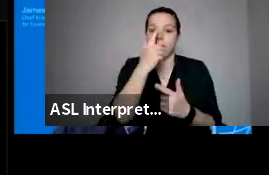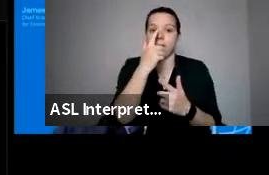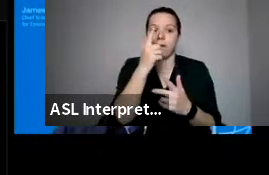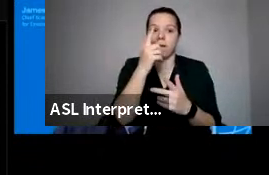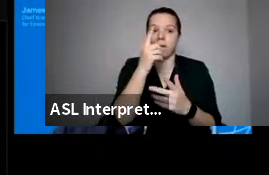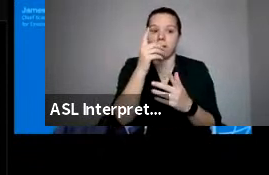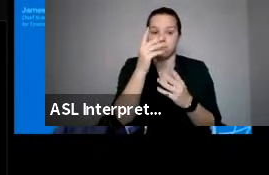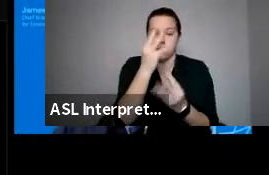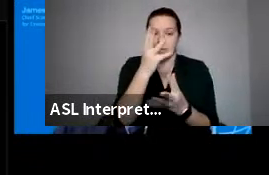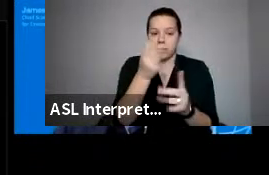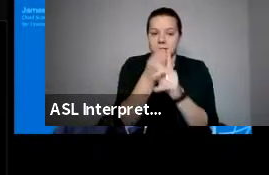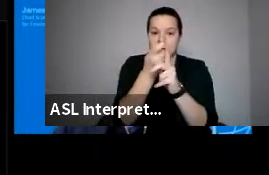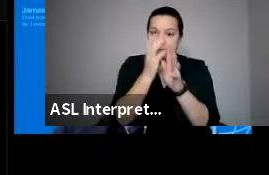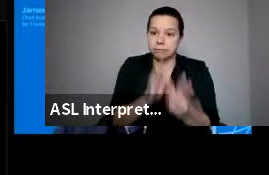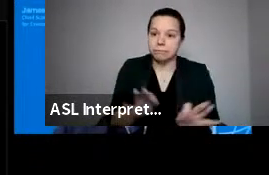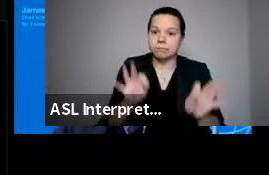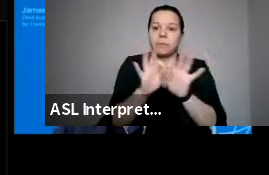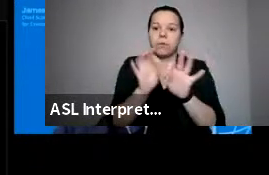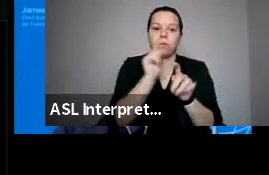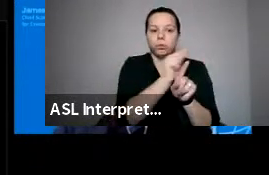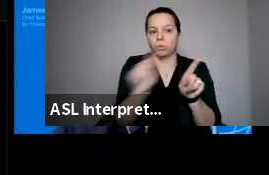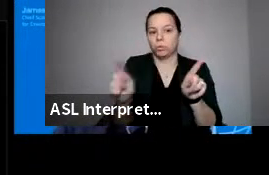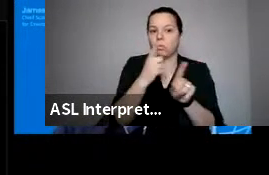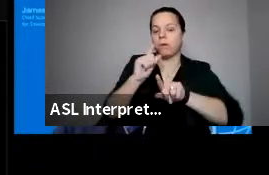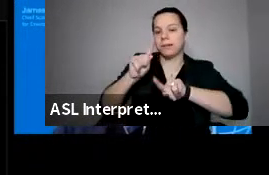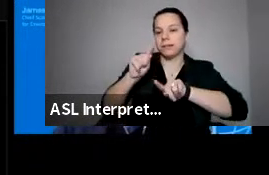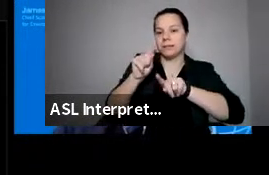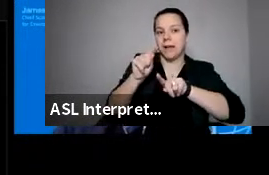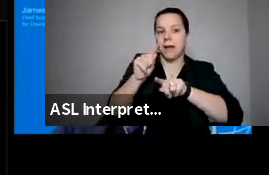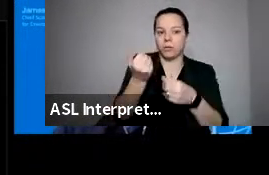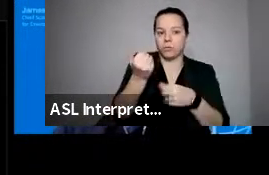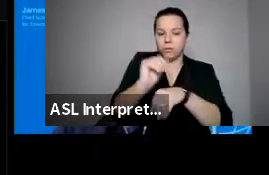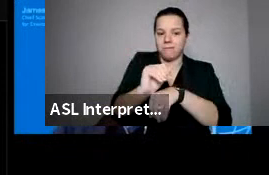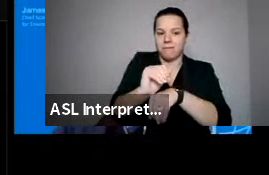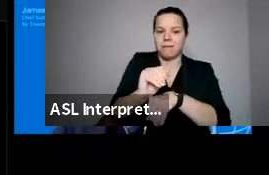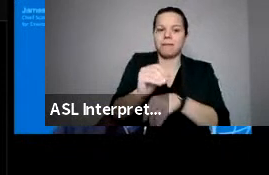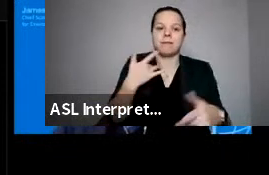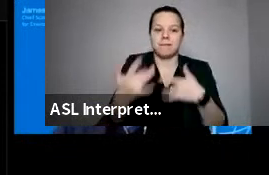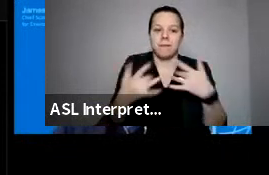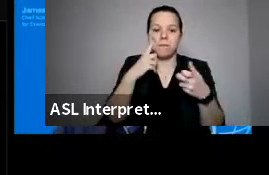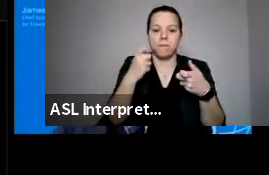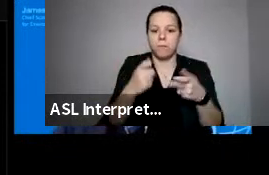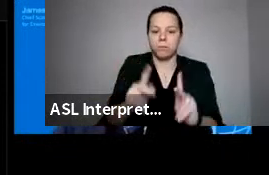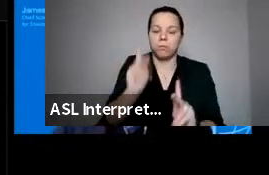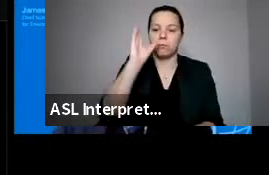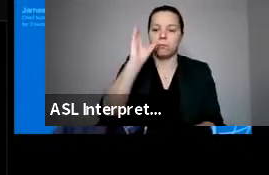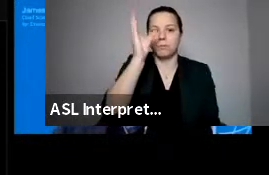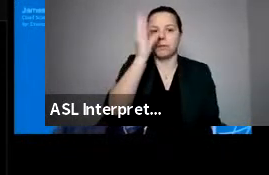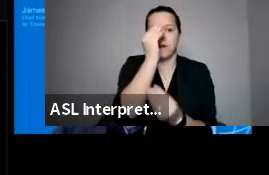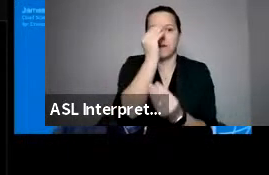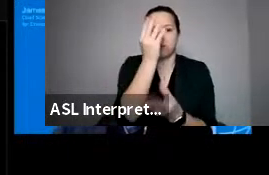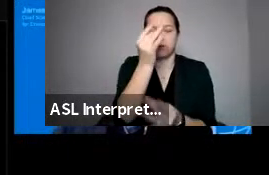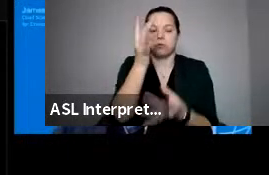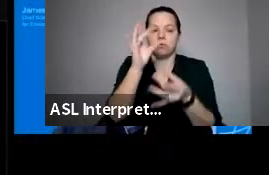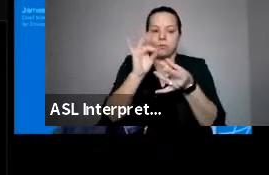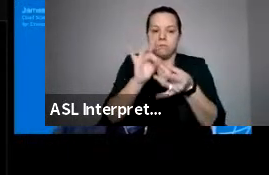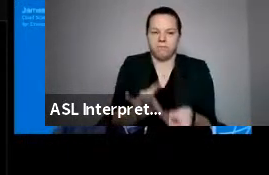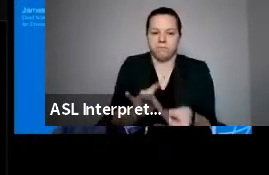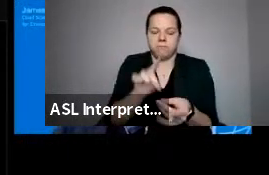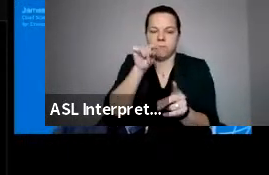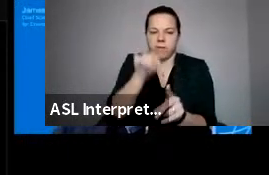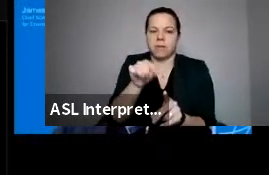to all of you attending virtually with us tonight, and we look forward to the opportunity to present this material and address your